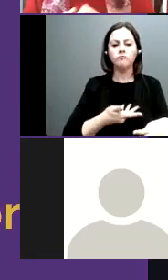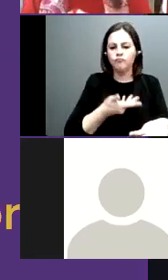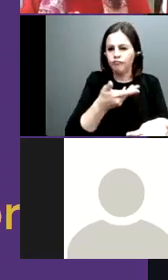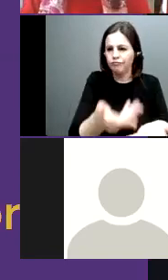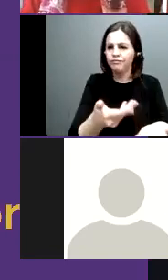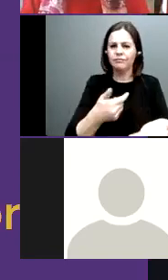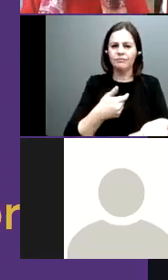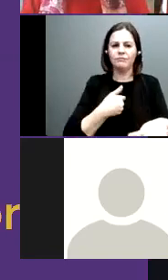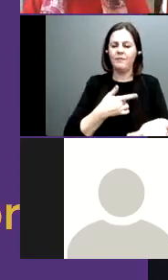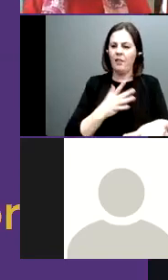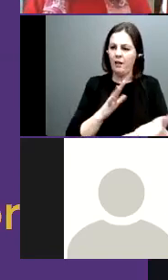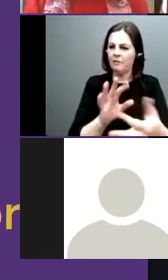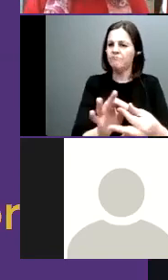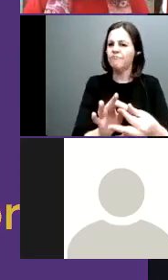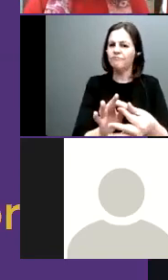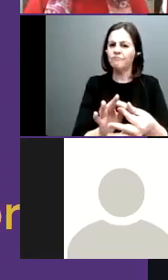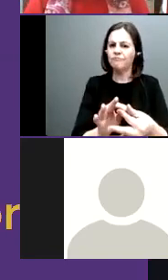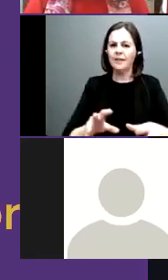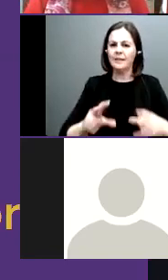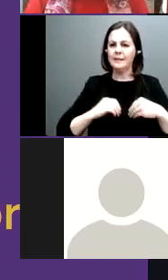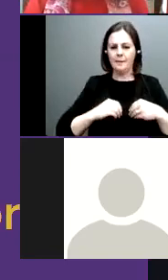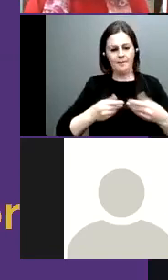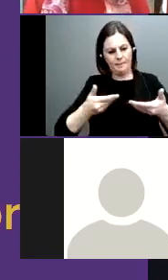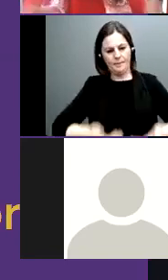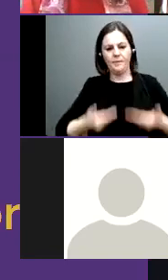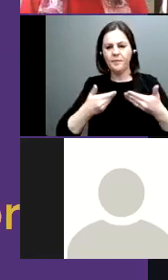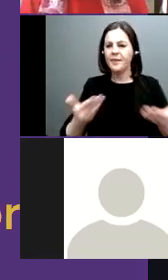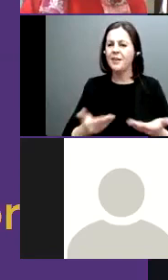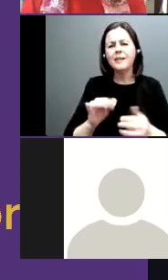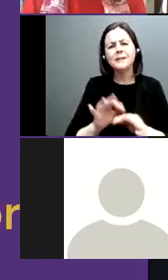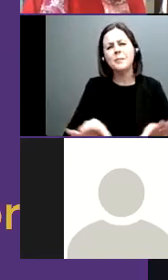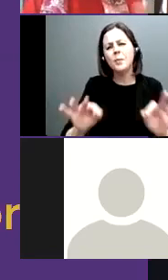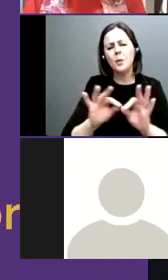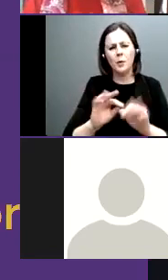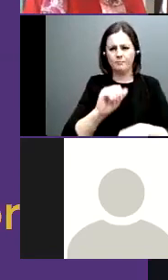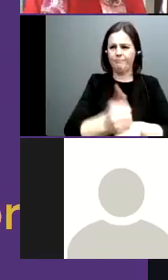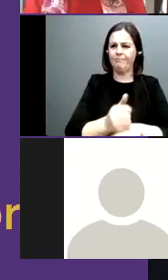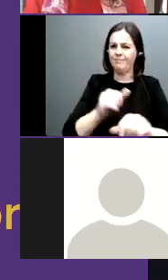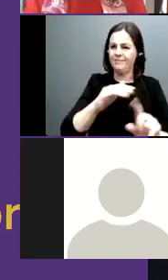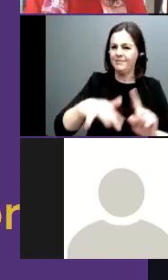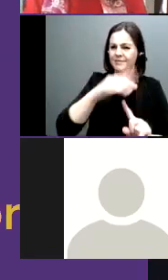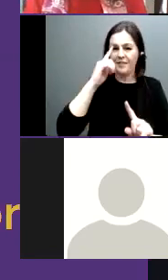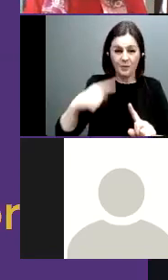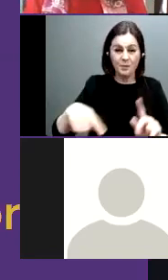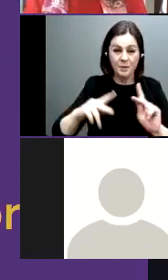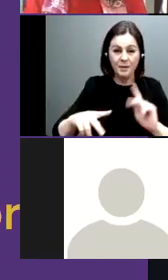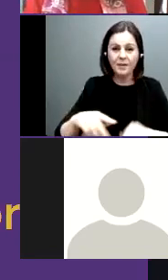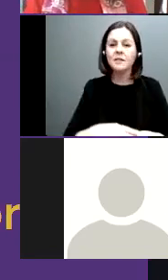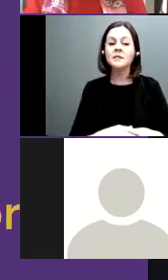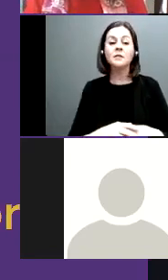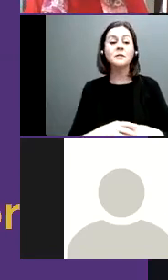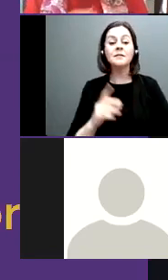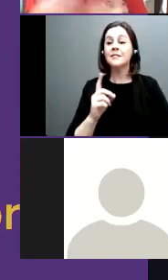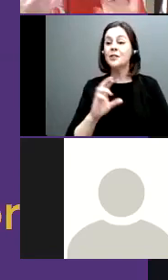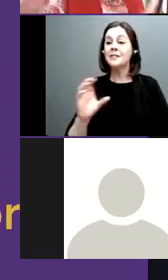And that's so important to be able to offer someone. So I want to just share briefly some of the things that we've done at the